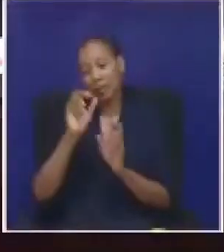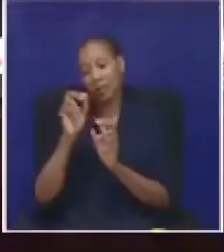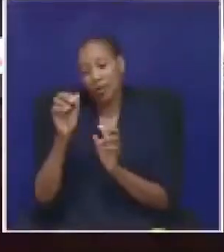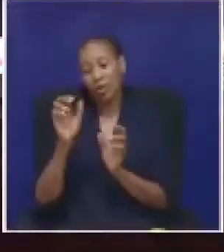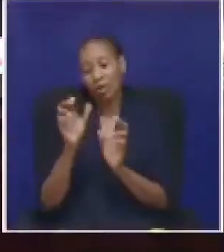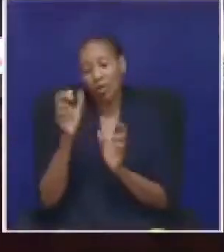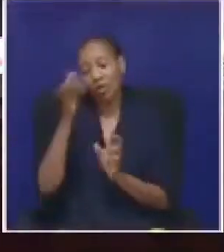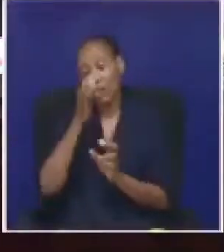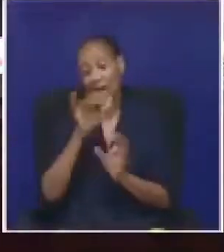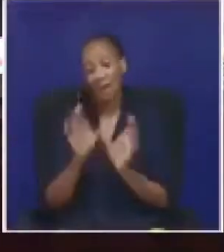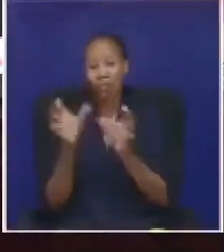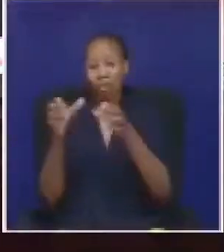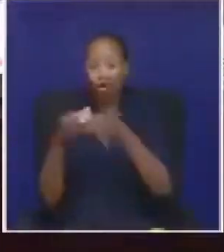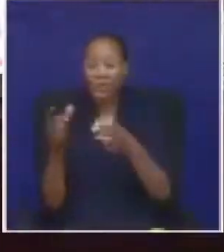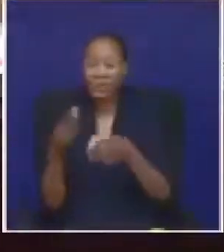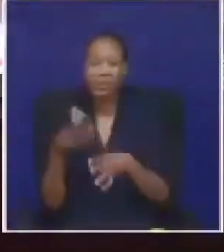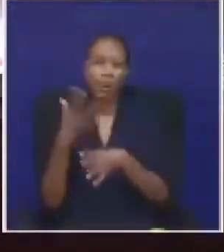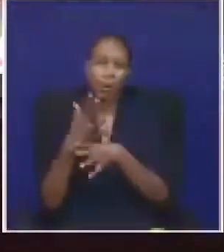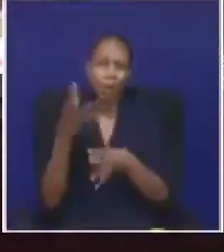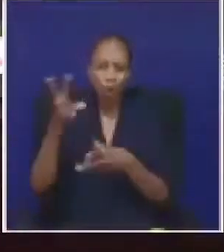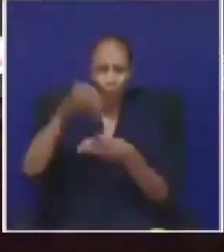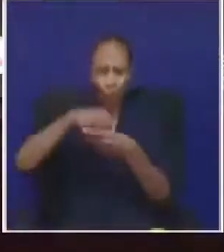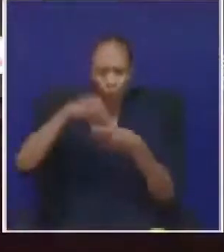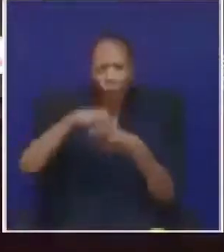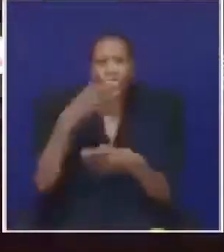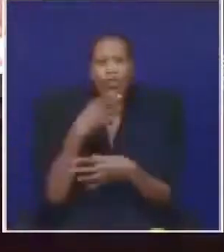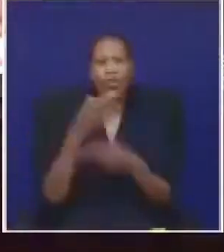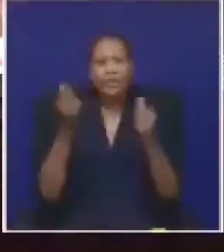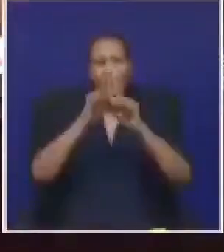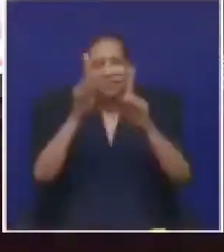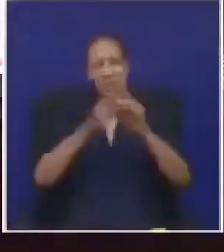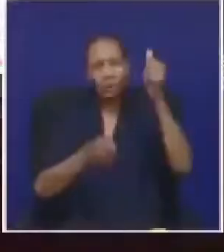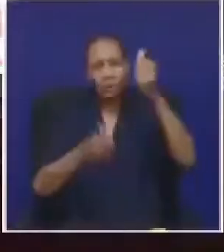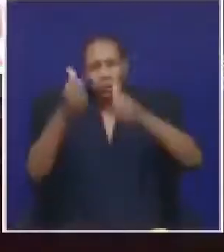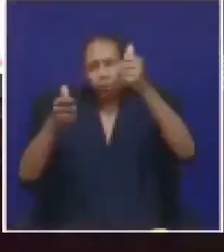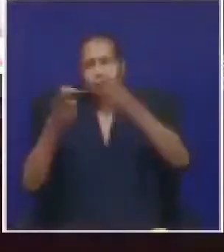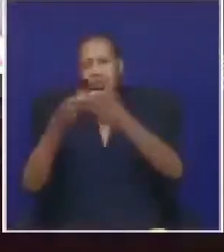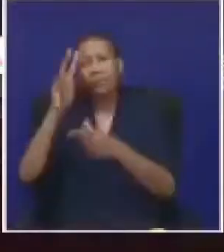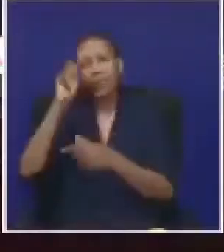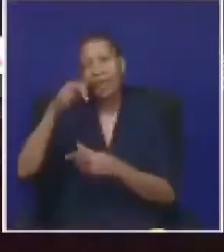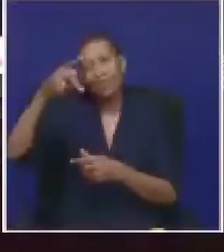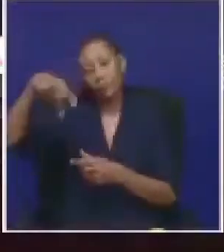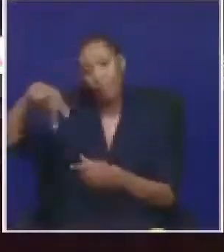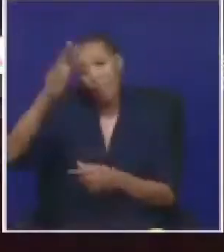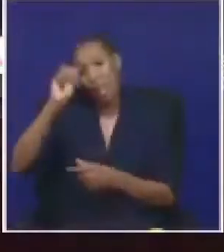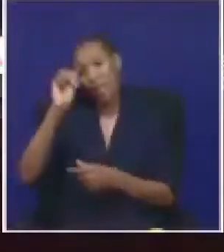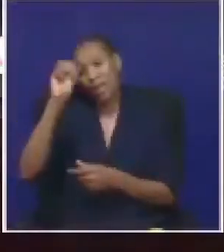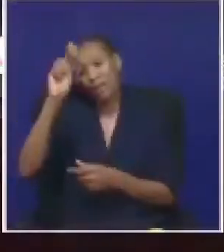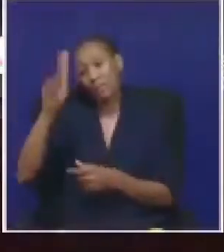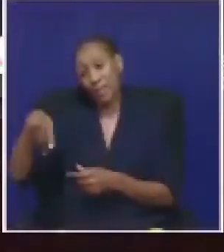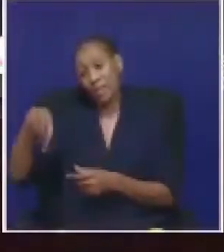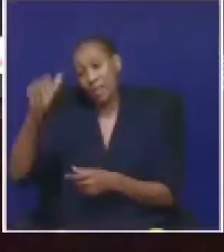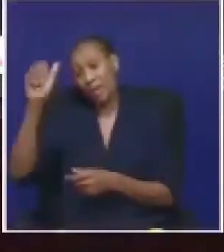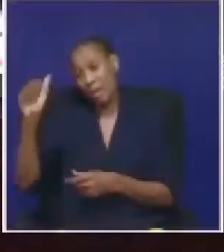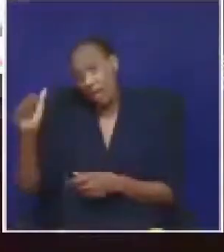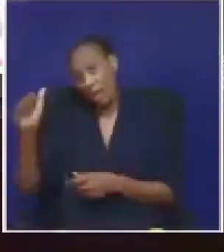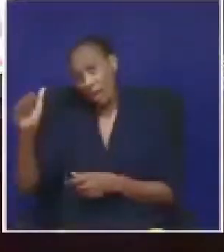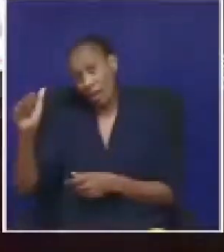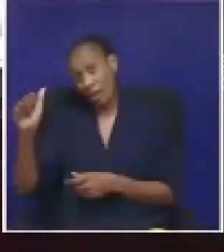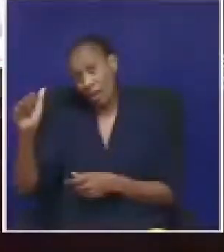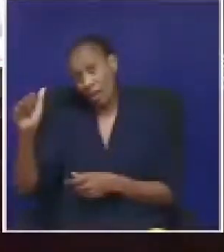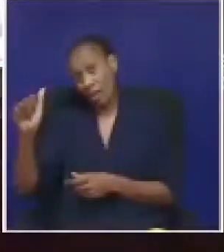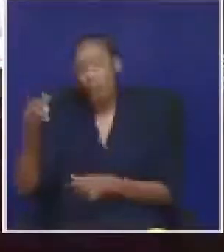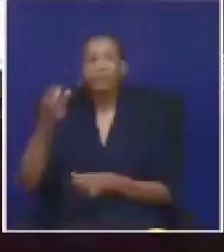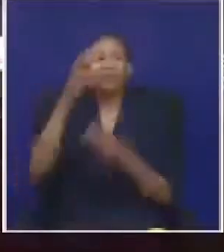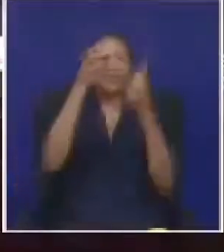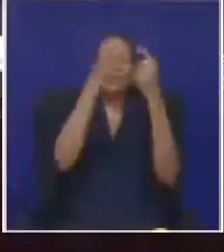Committee brings together the heads of the National Prosecuting Authority, that's the NPA,